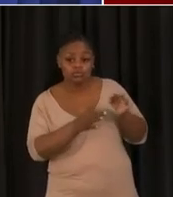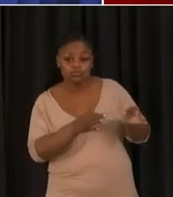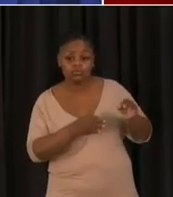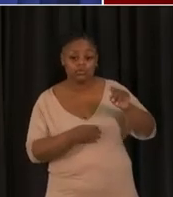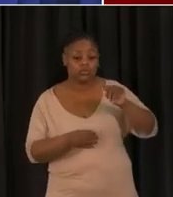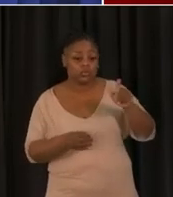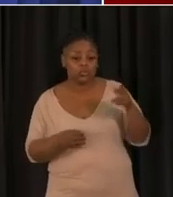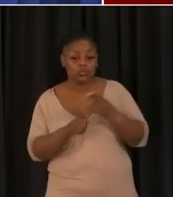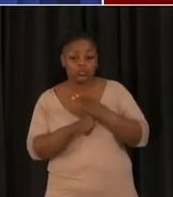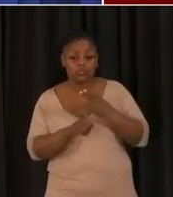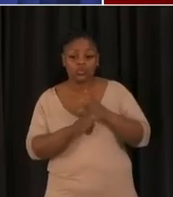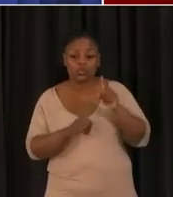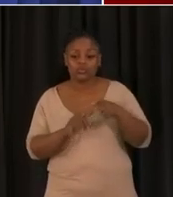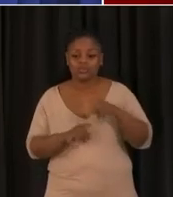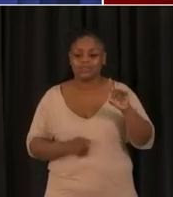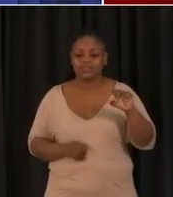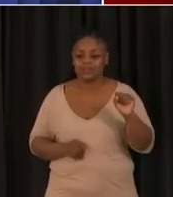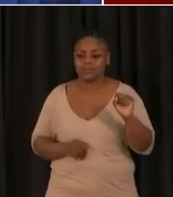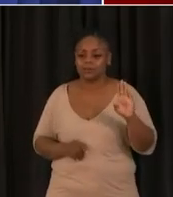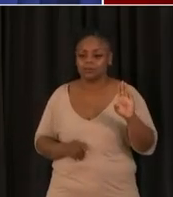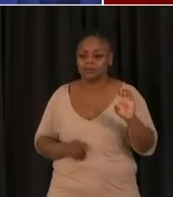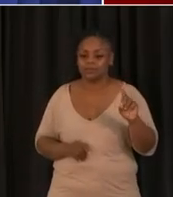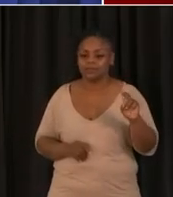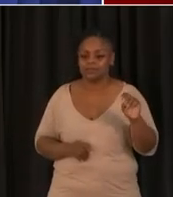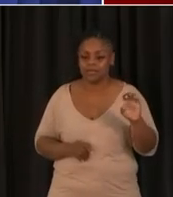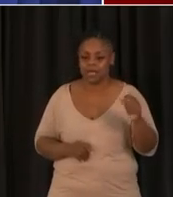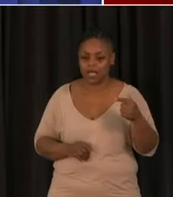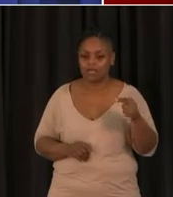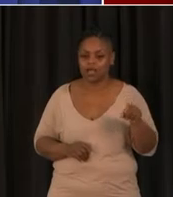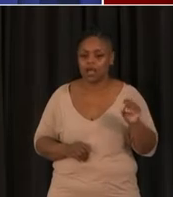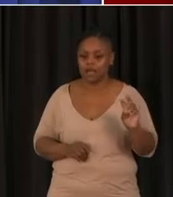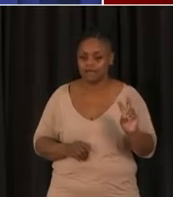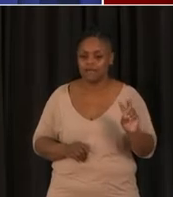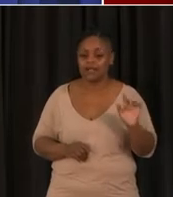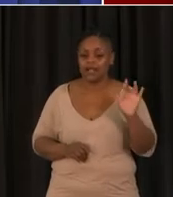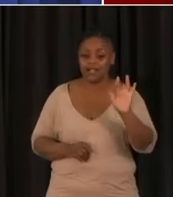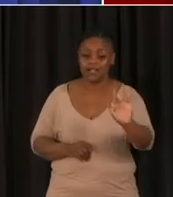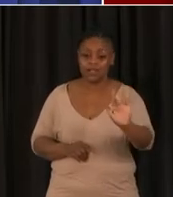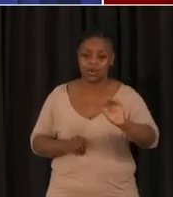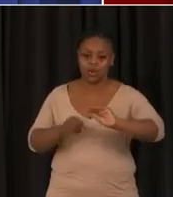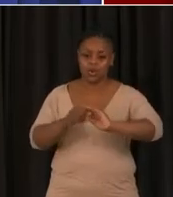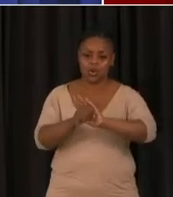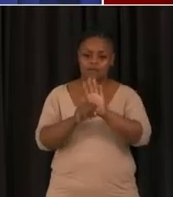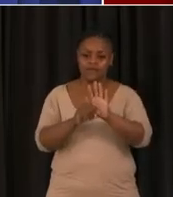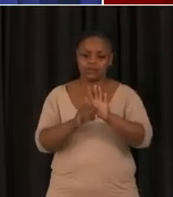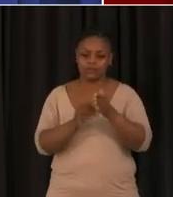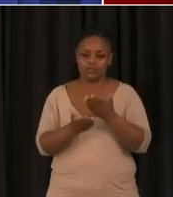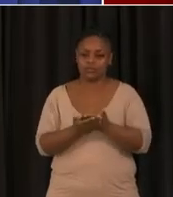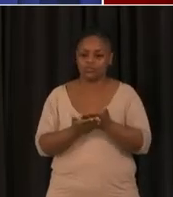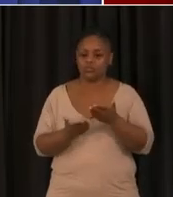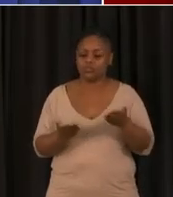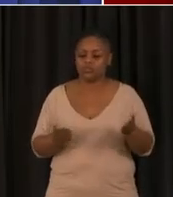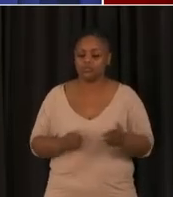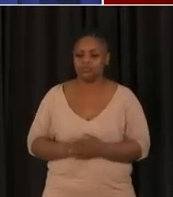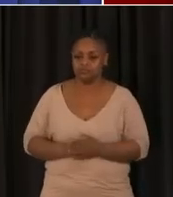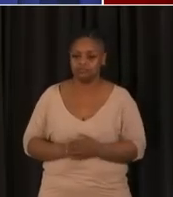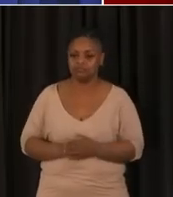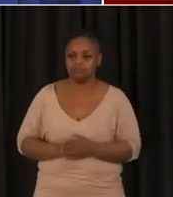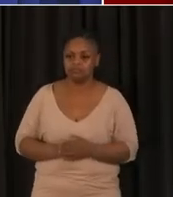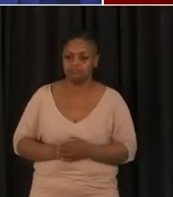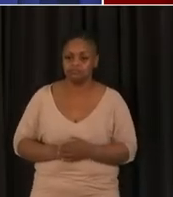borrower protections. So we know at the federal level that the CARES Act provided important protections for borrowers, especially for people with mortgages and student